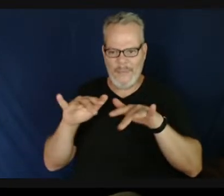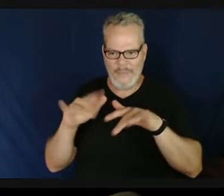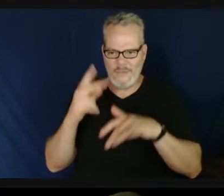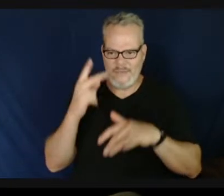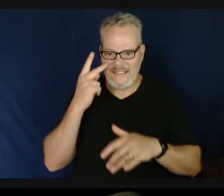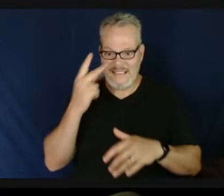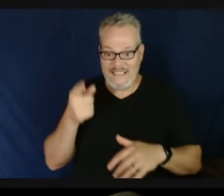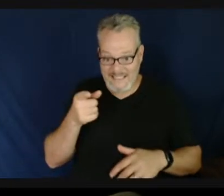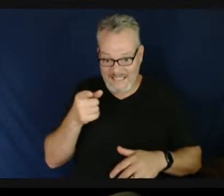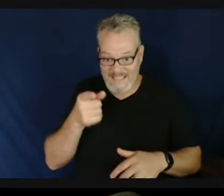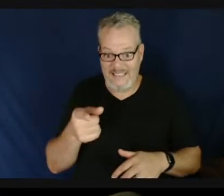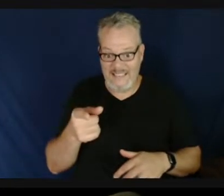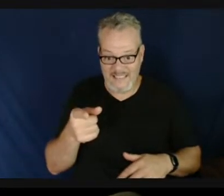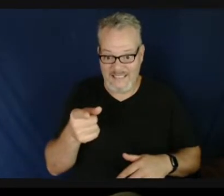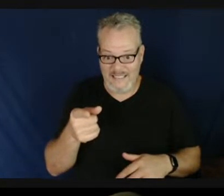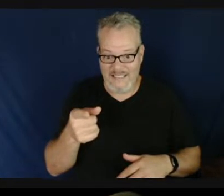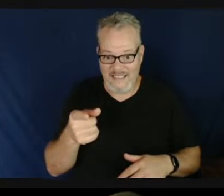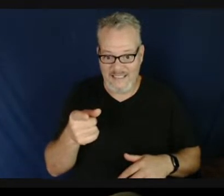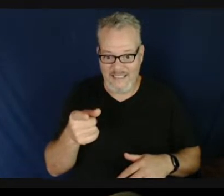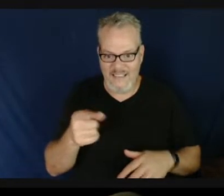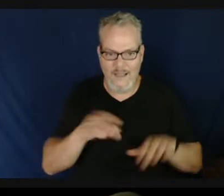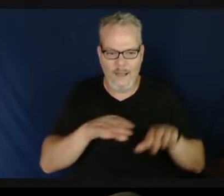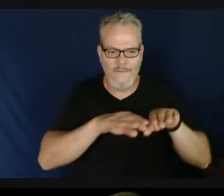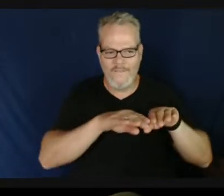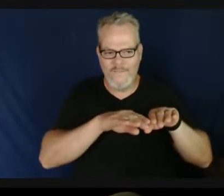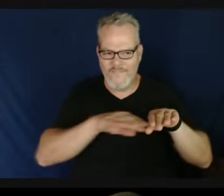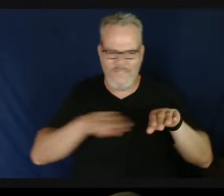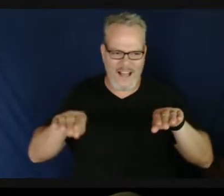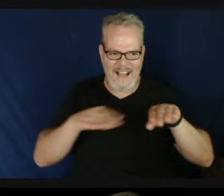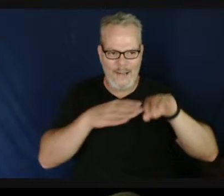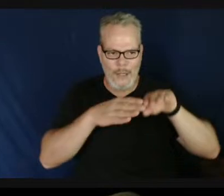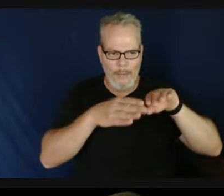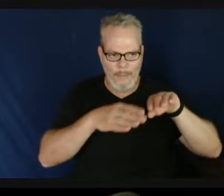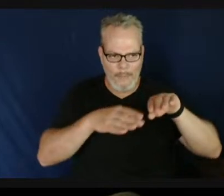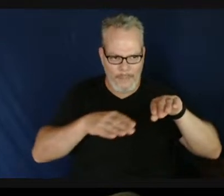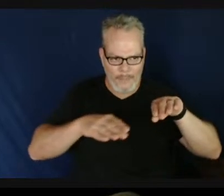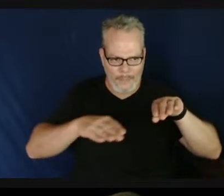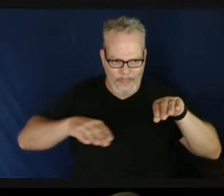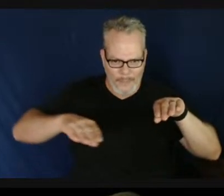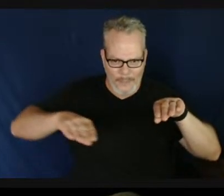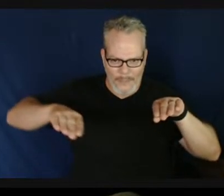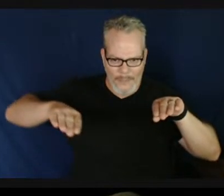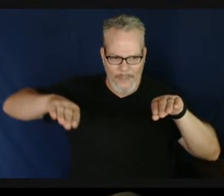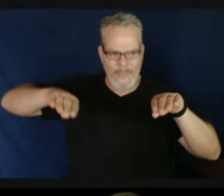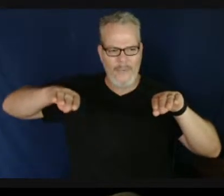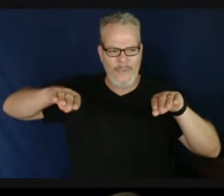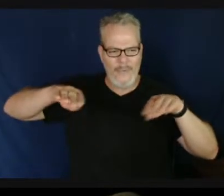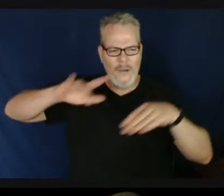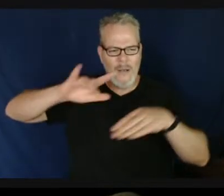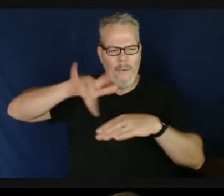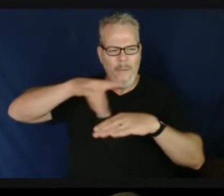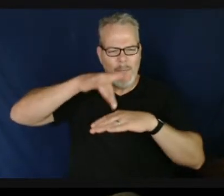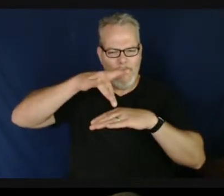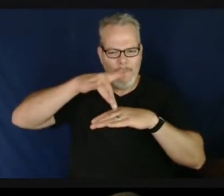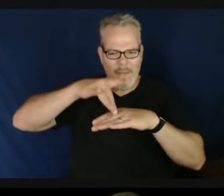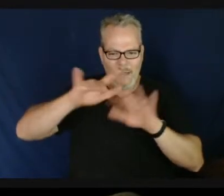You see this flatter pad of lava at the bottom, and then right in there's a little bit of orange glow